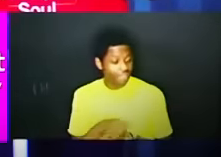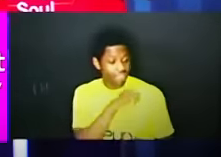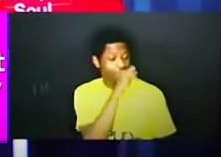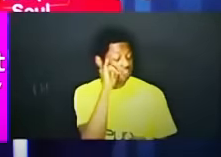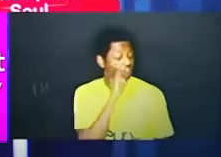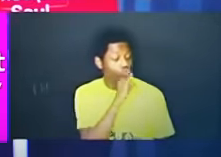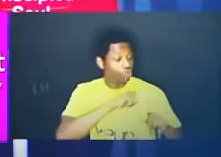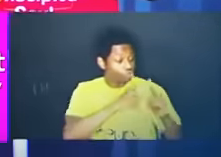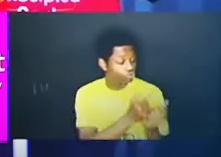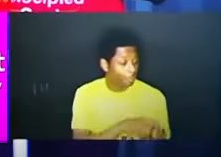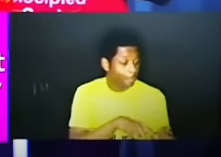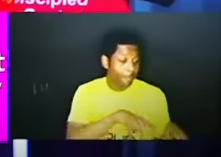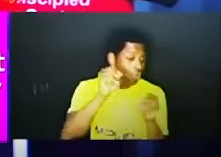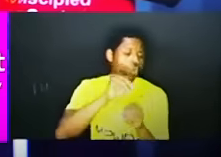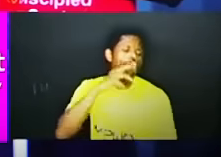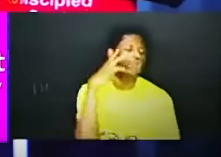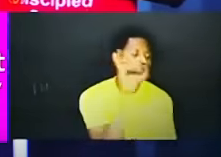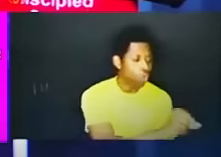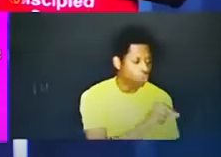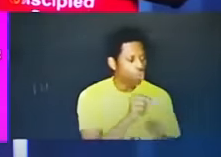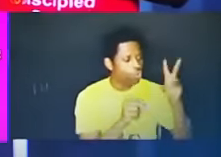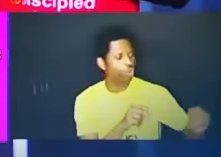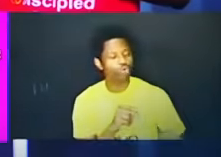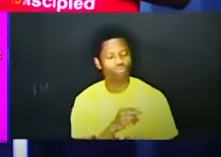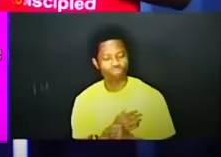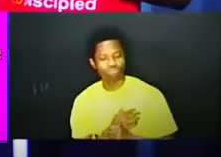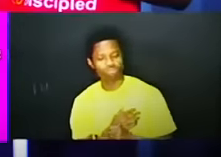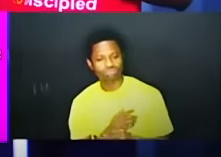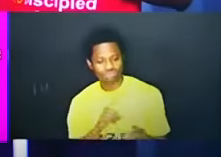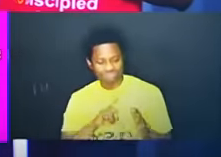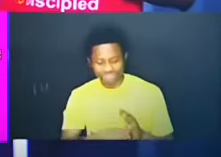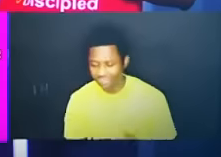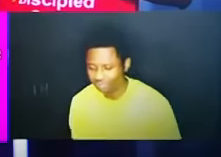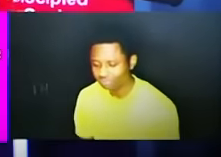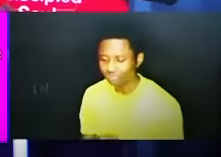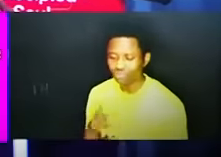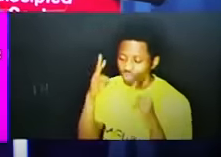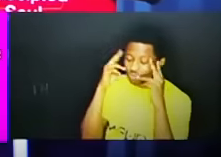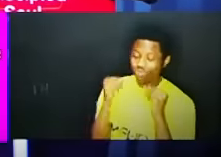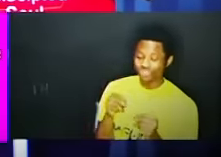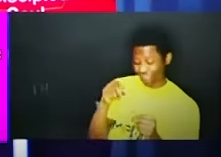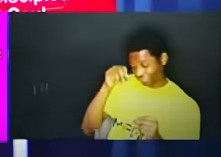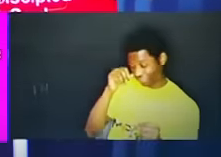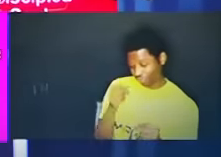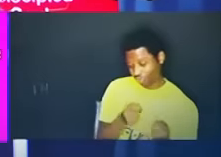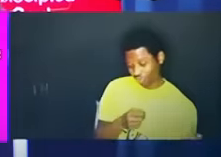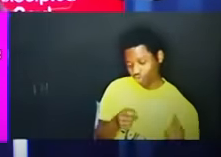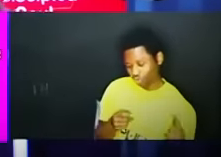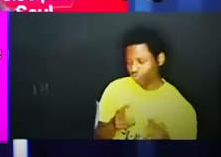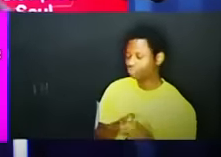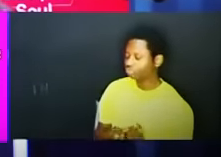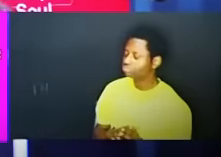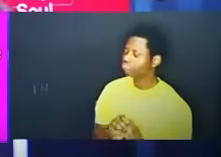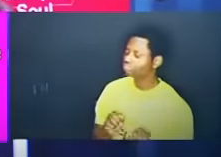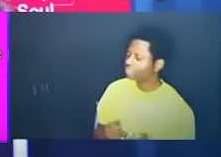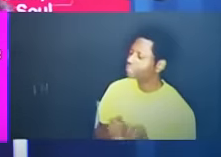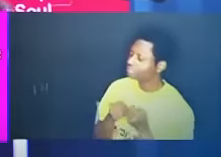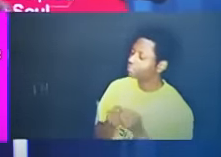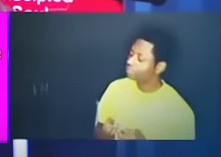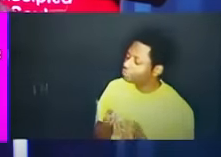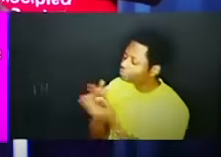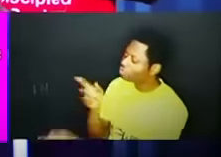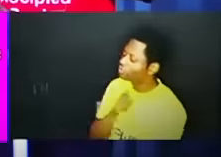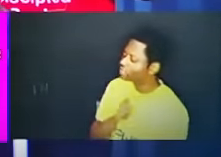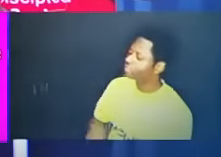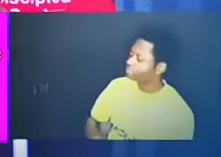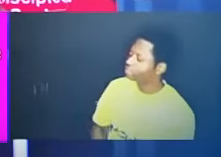mawonko. Then they said, the two of them, now they chained their mouth somehow. Then they